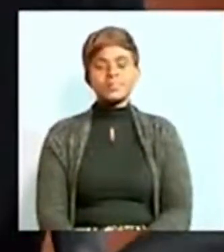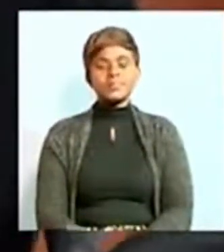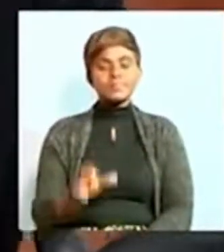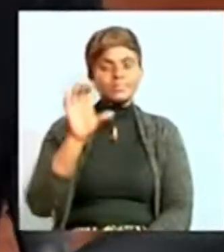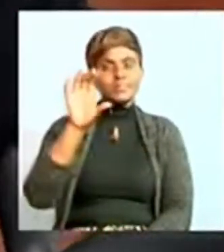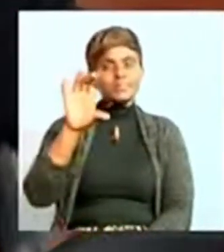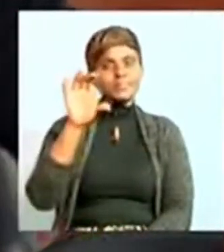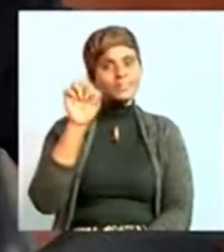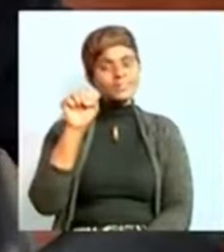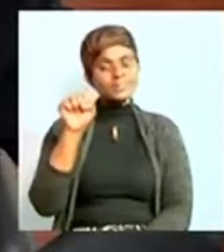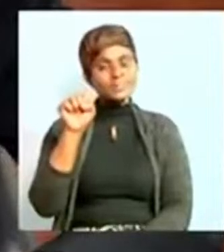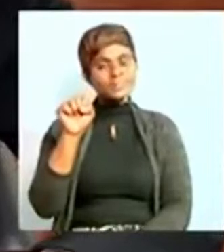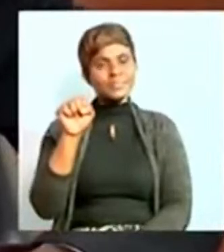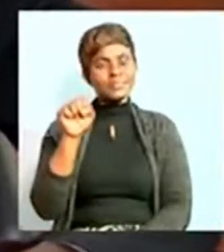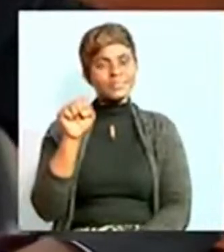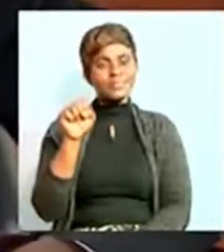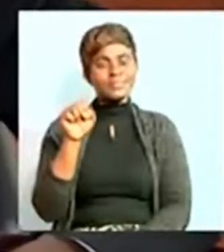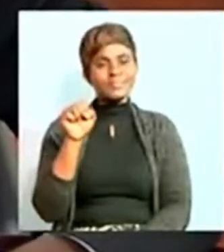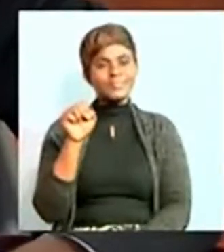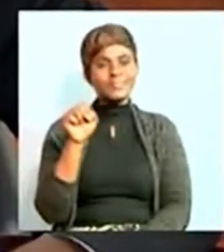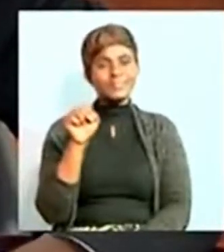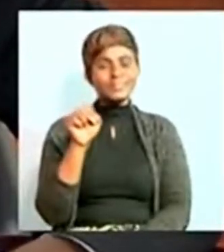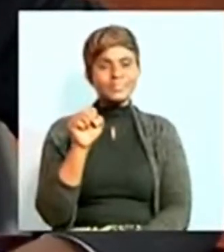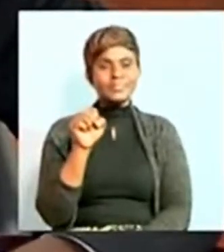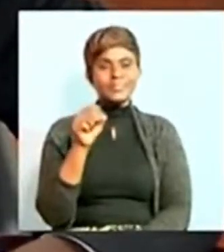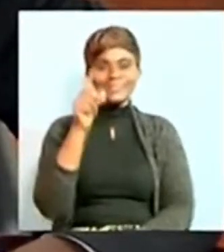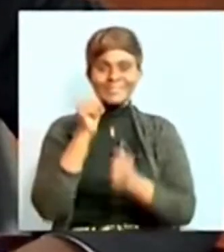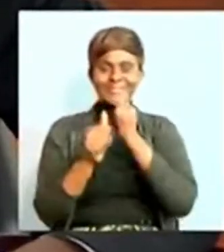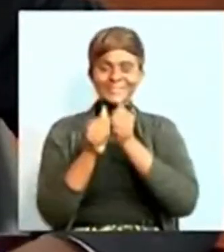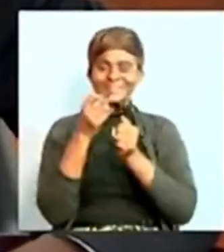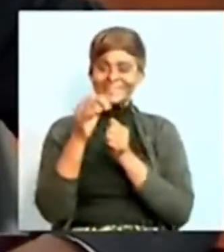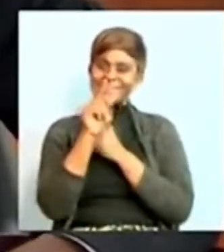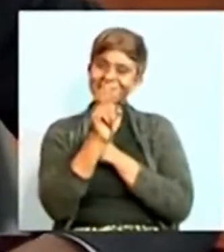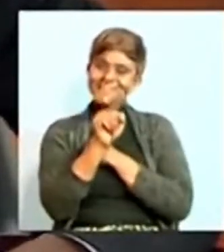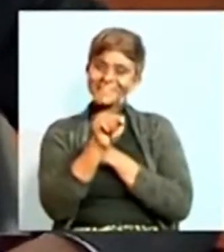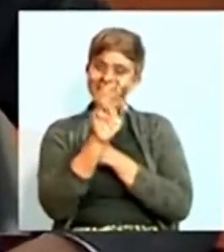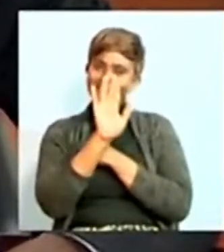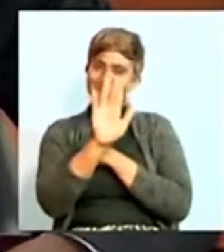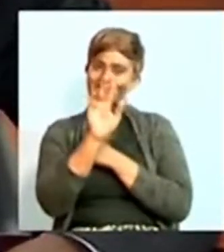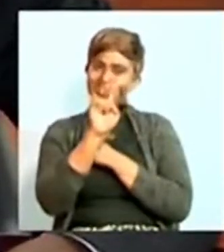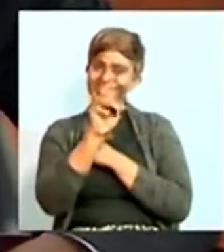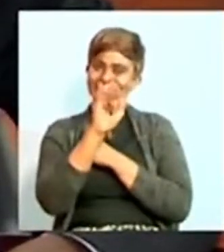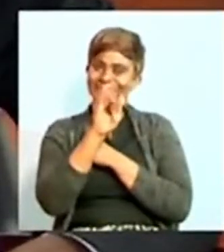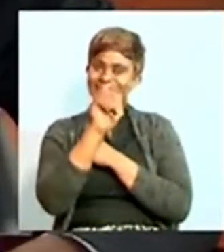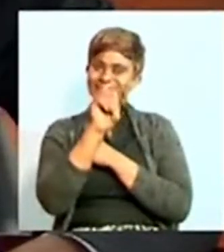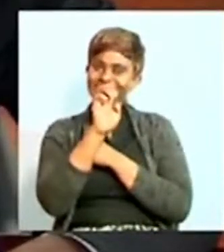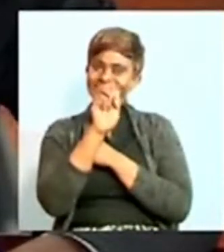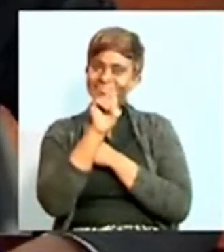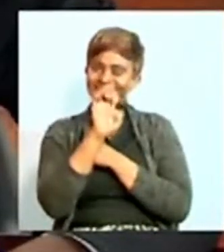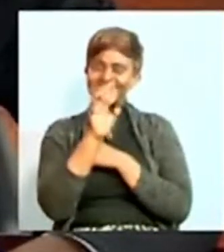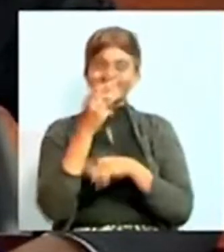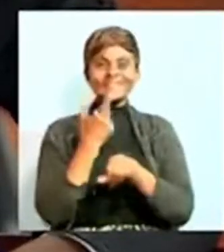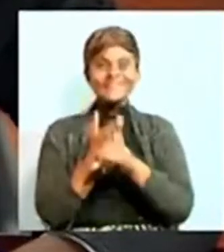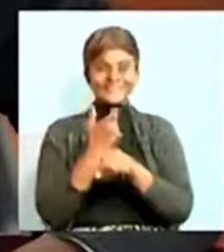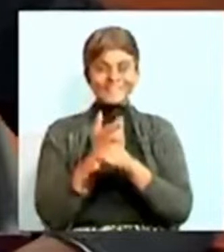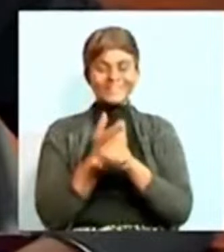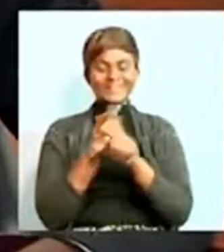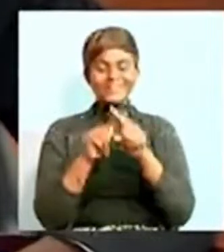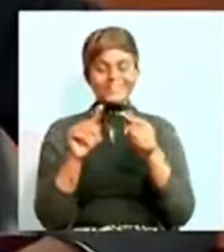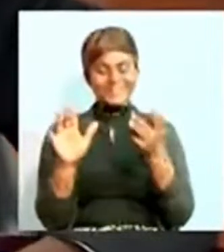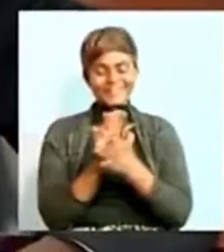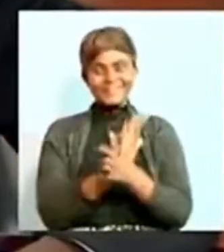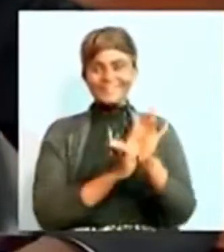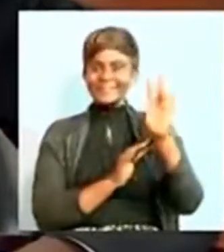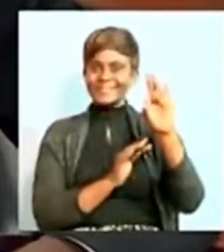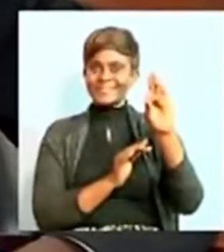Yes, yeah, because of the imitated product, it's hard. But on page